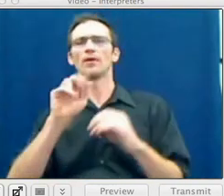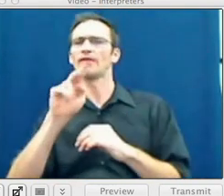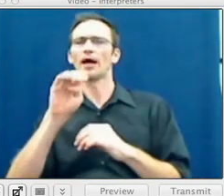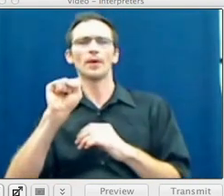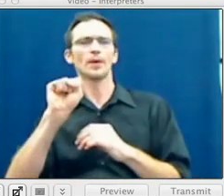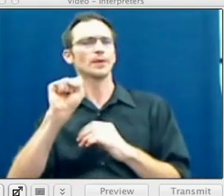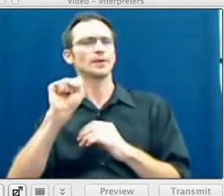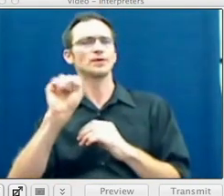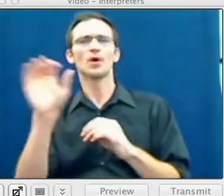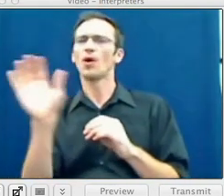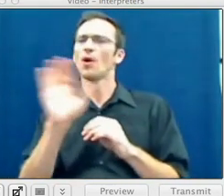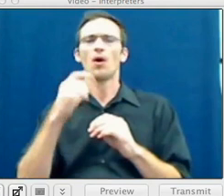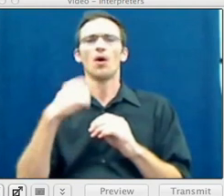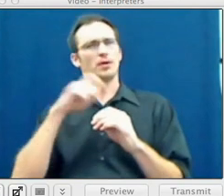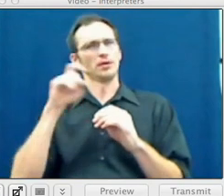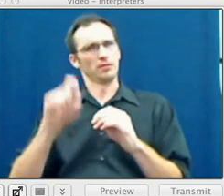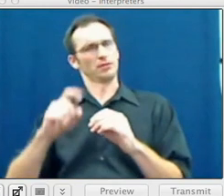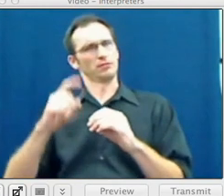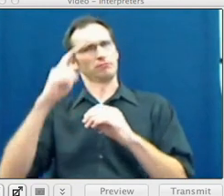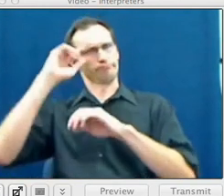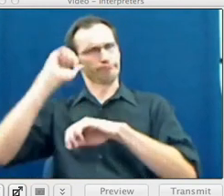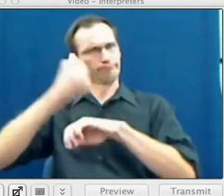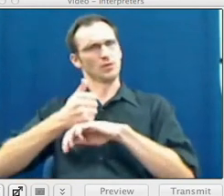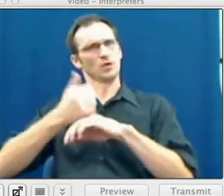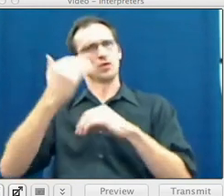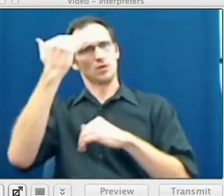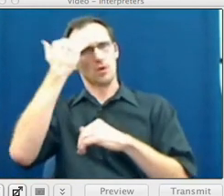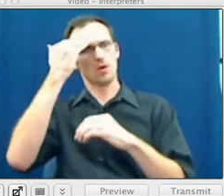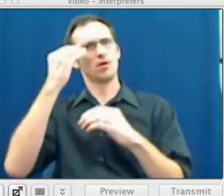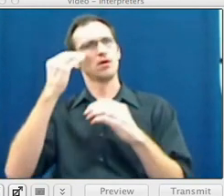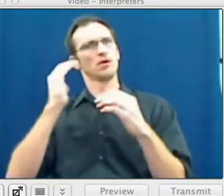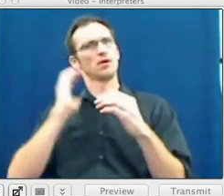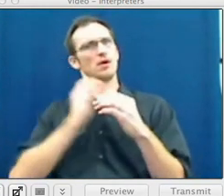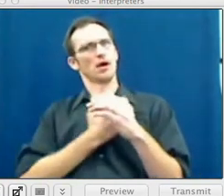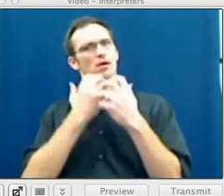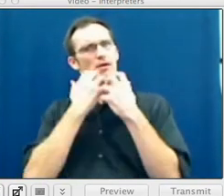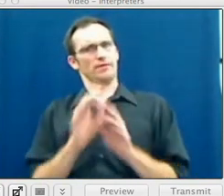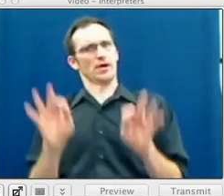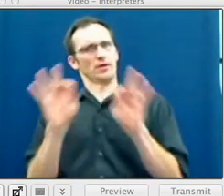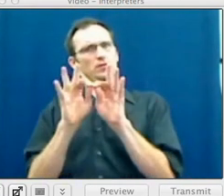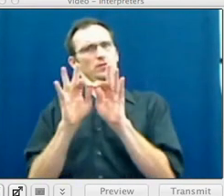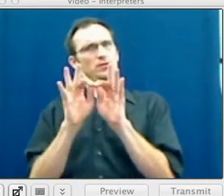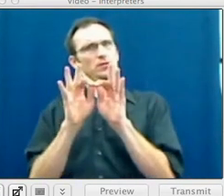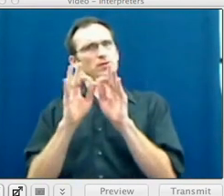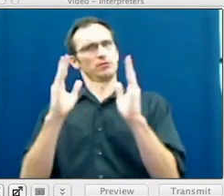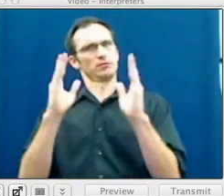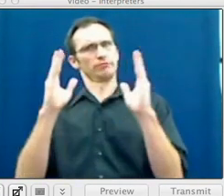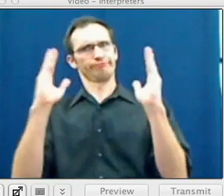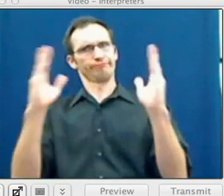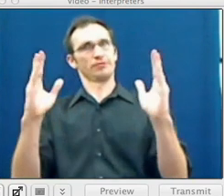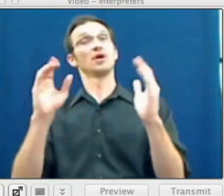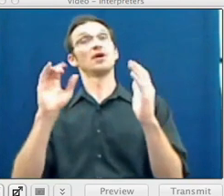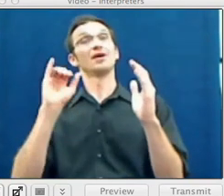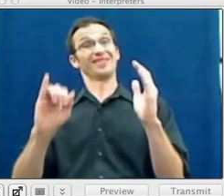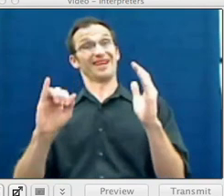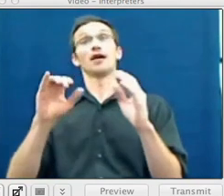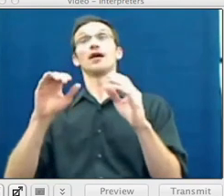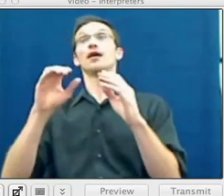bookend is the best word I can think of, or best analogy I can come up with, bookend the other side of that contextually